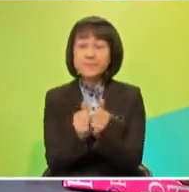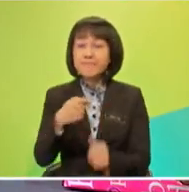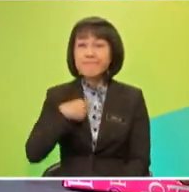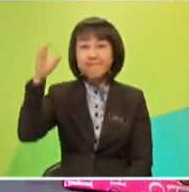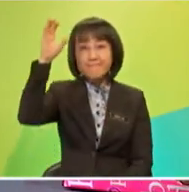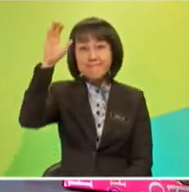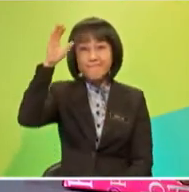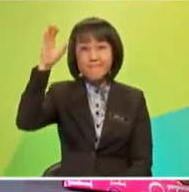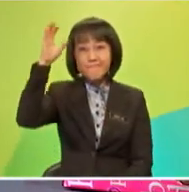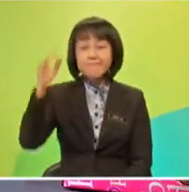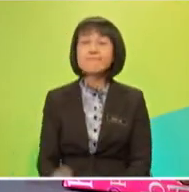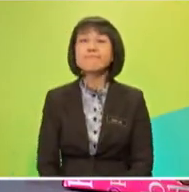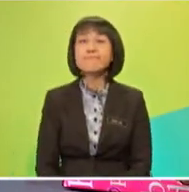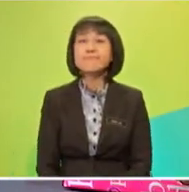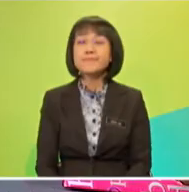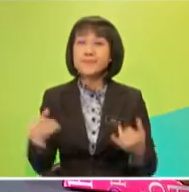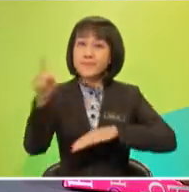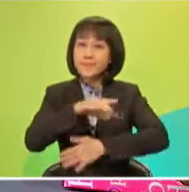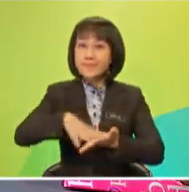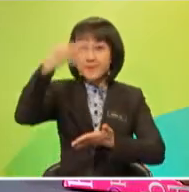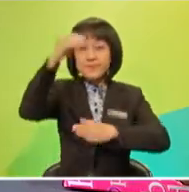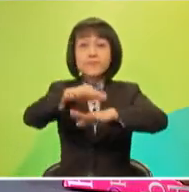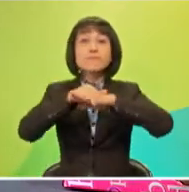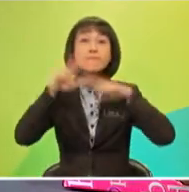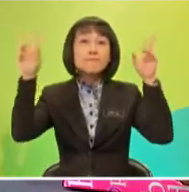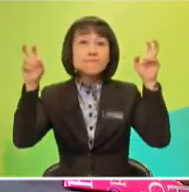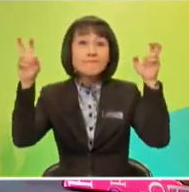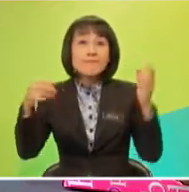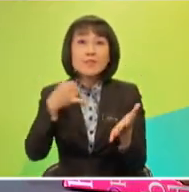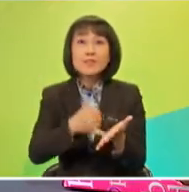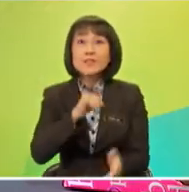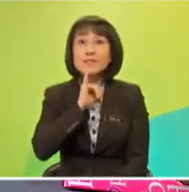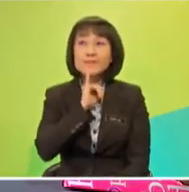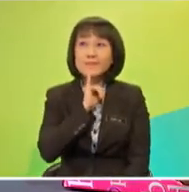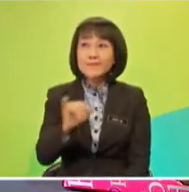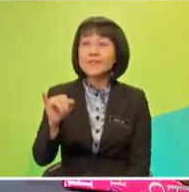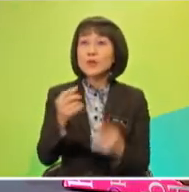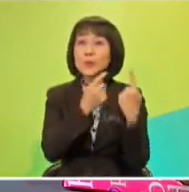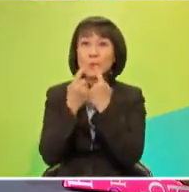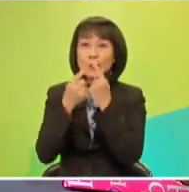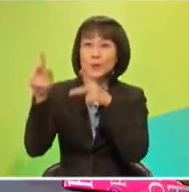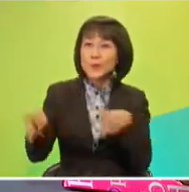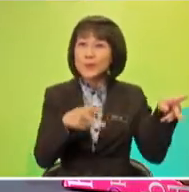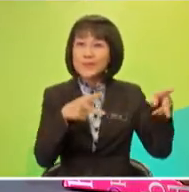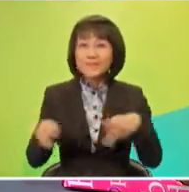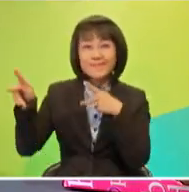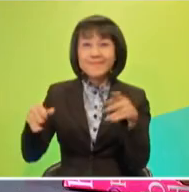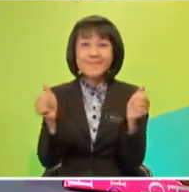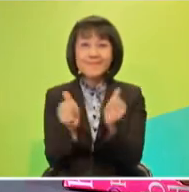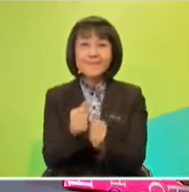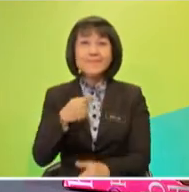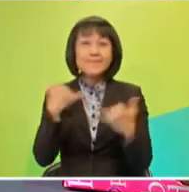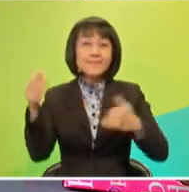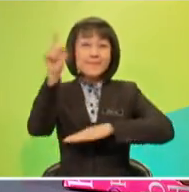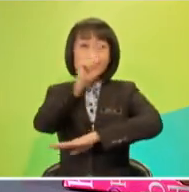and today we are learning Bahasa Inggeris on the topic of It's a Birthday Party. And with me today at